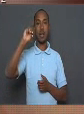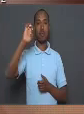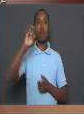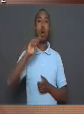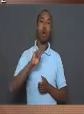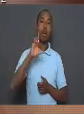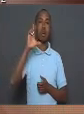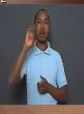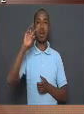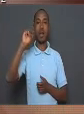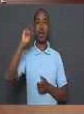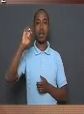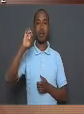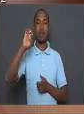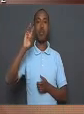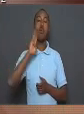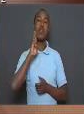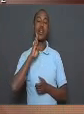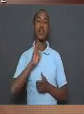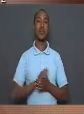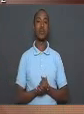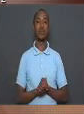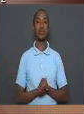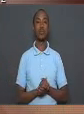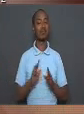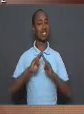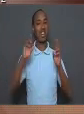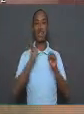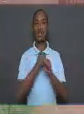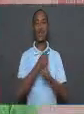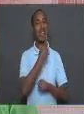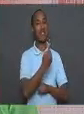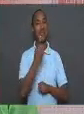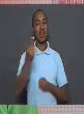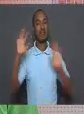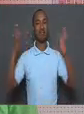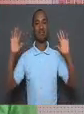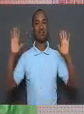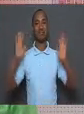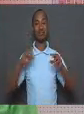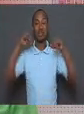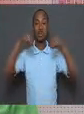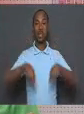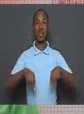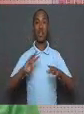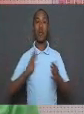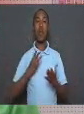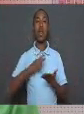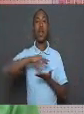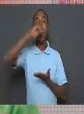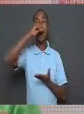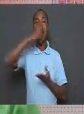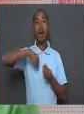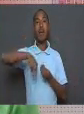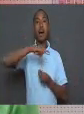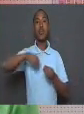water when it is dissolved in water. Great work, everyone. Today, we learned about